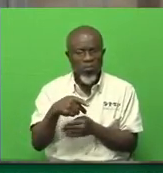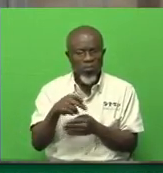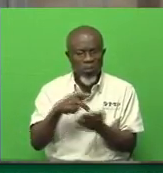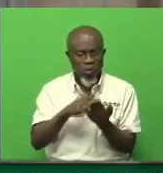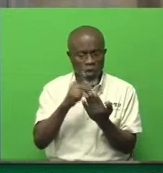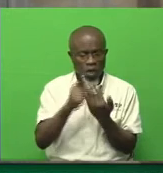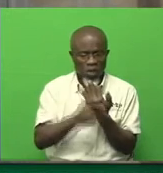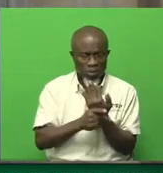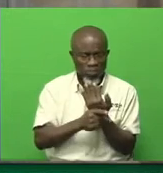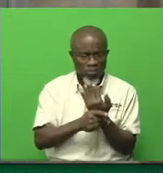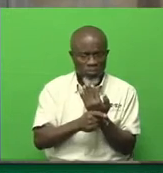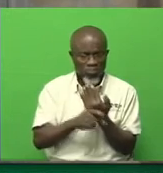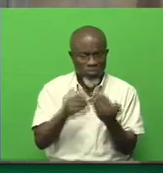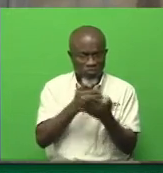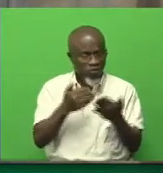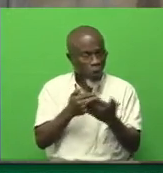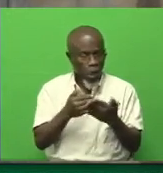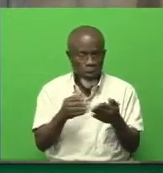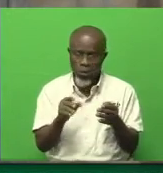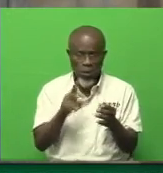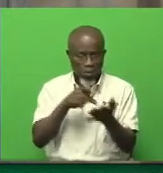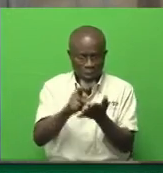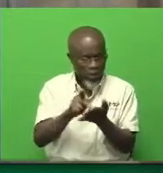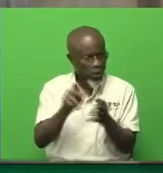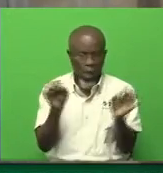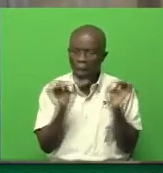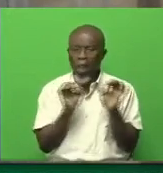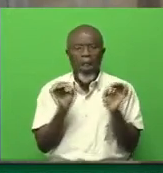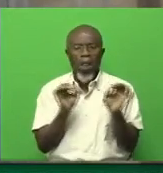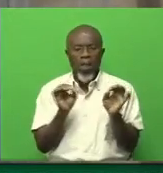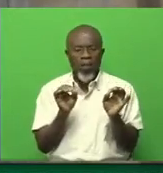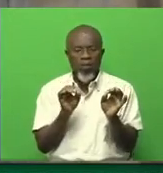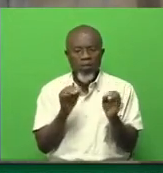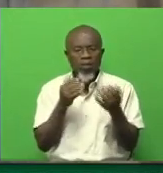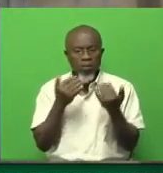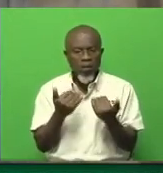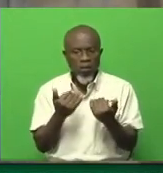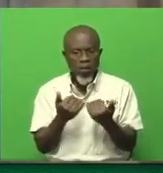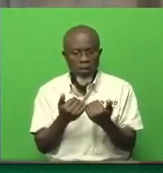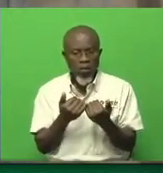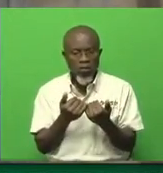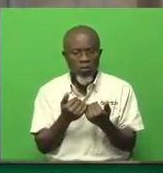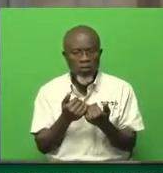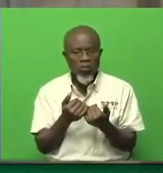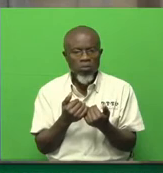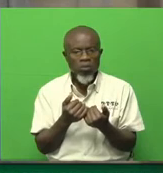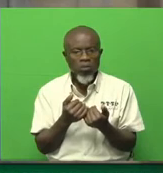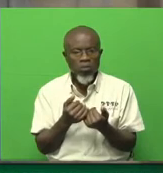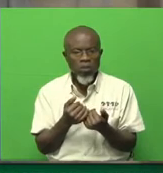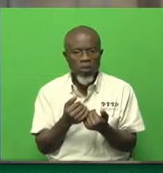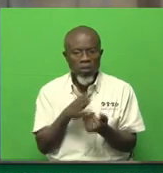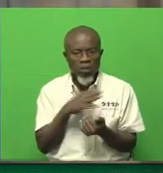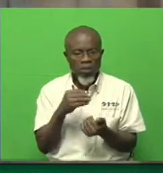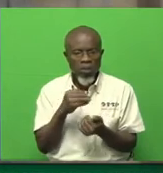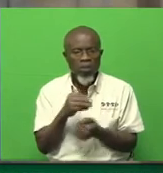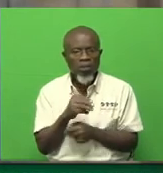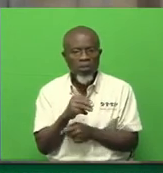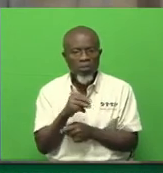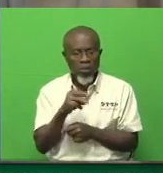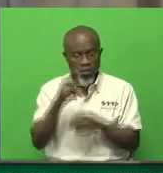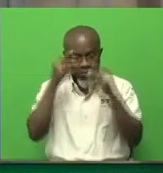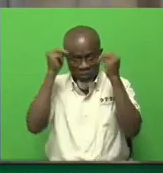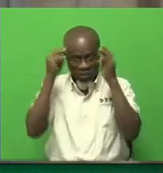have to pay this money and when asked about this concern Minister dial Singh said that there are enough pharmacies in seat up